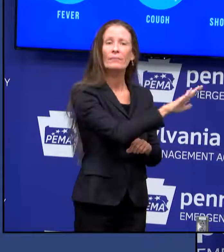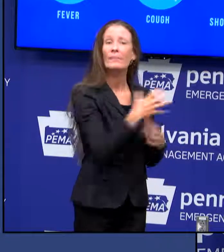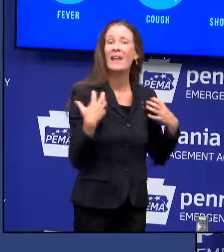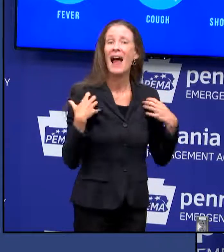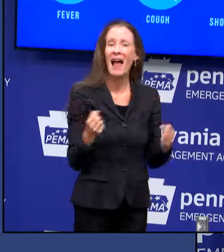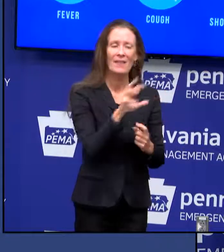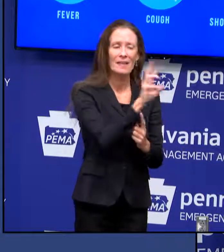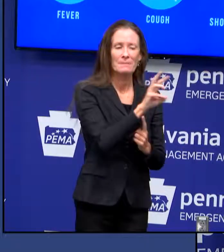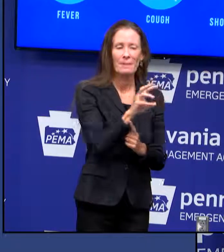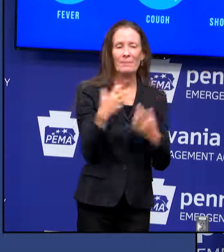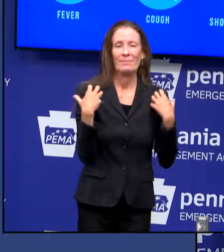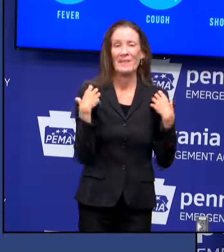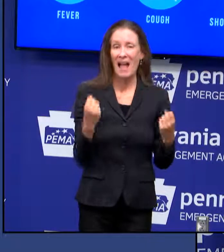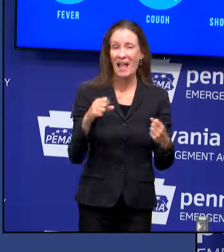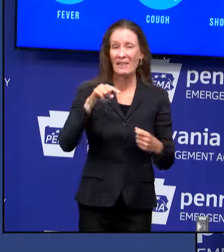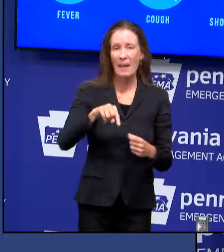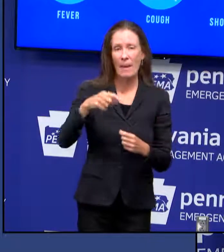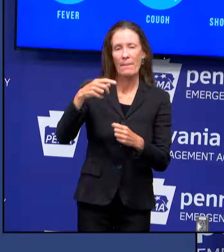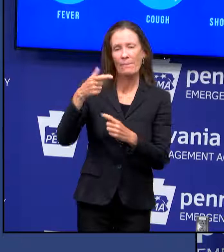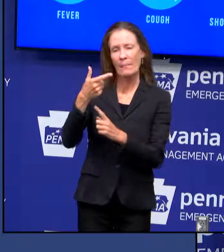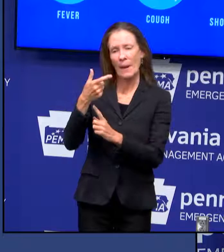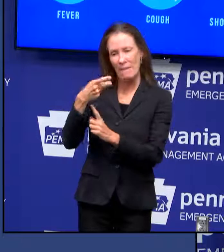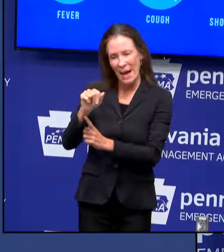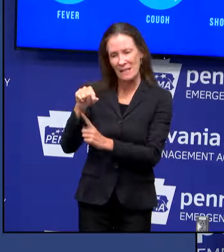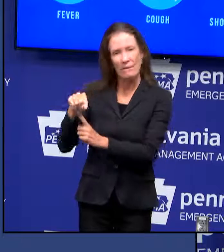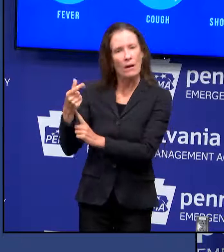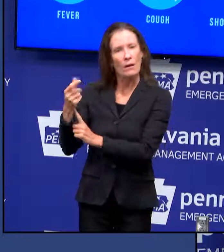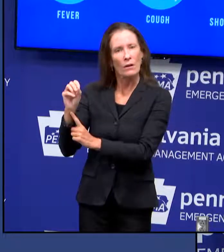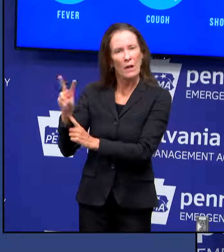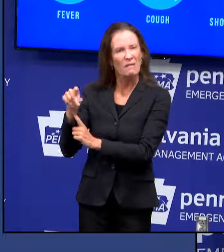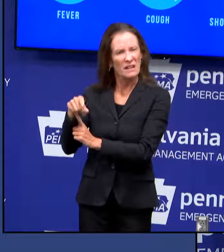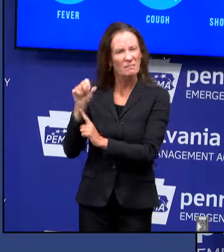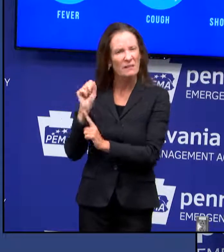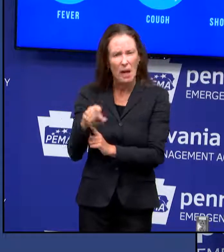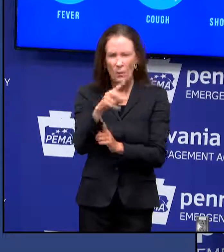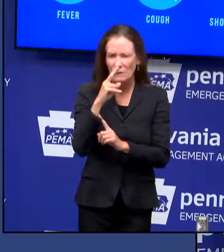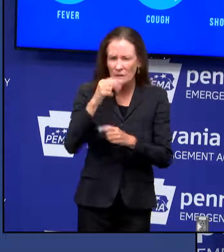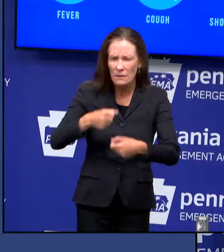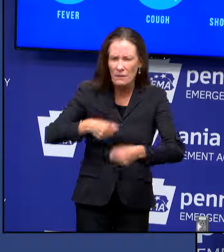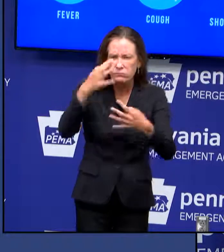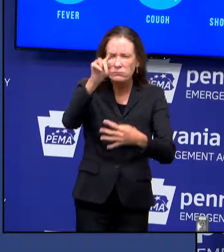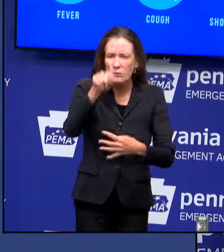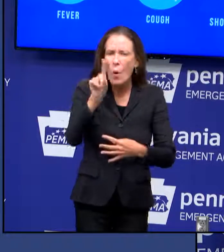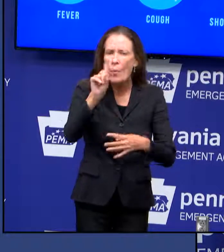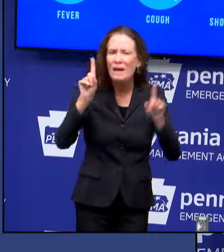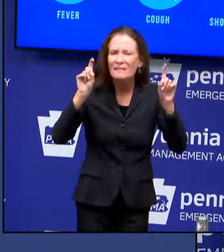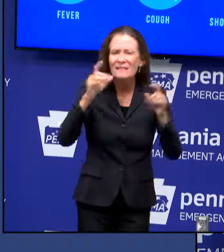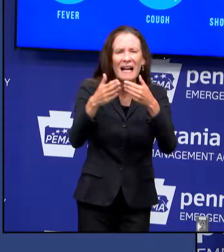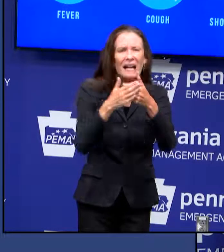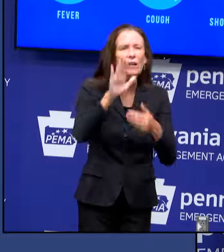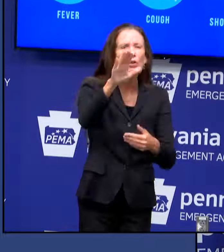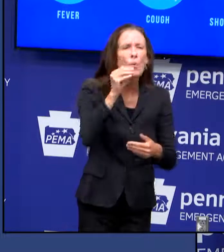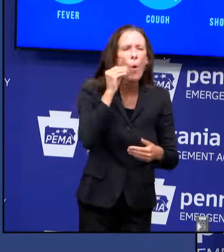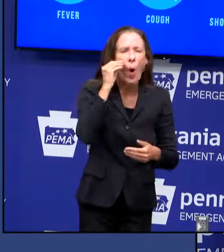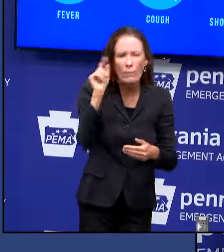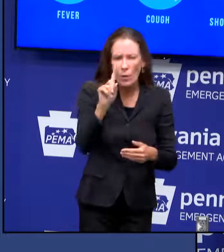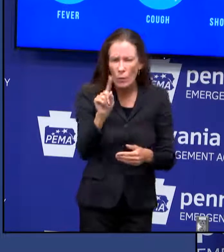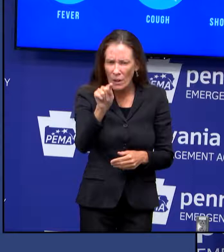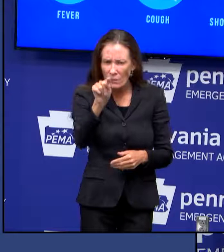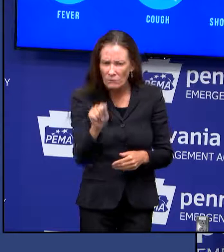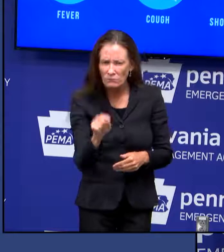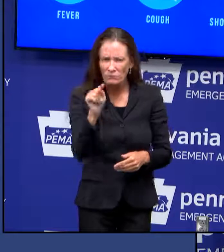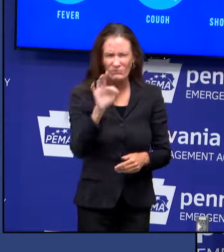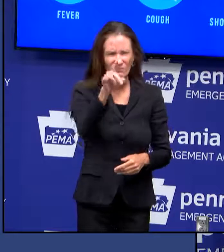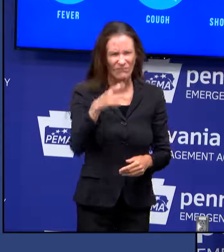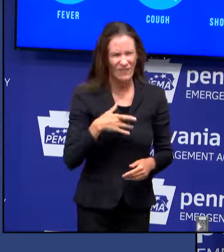health.pa.gov. And as always, if you have questions about your health, please contact your healthcare provider. Getting a test is an